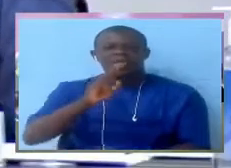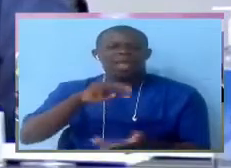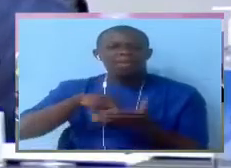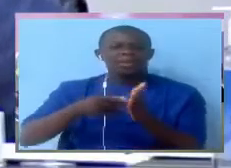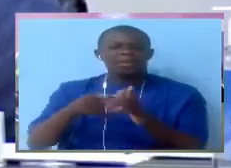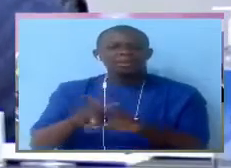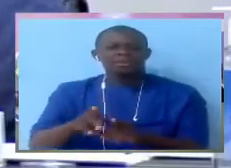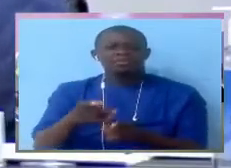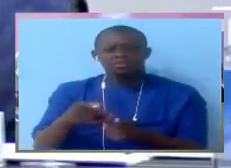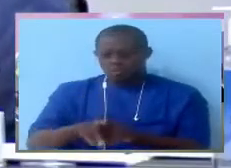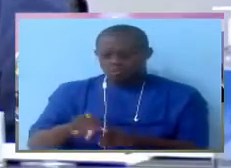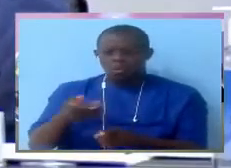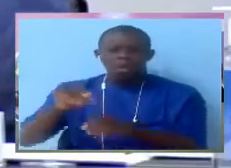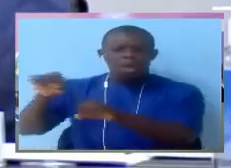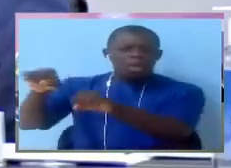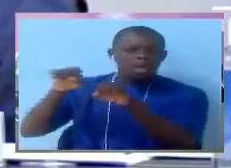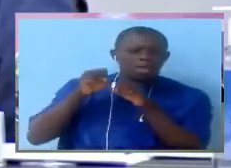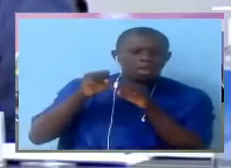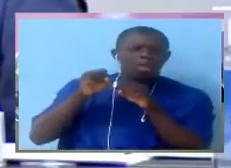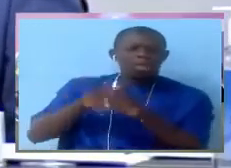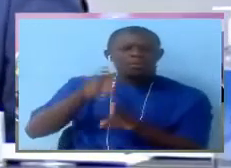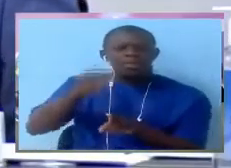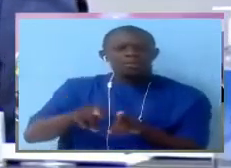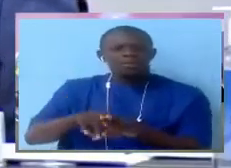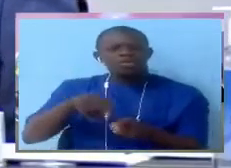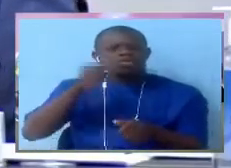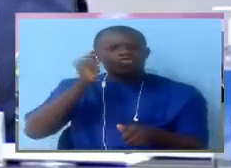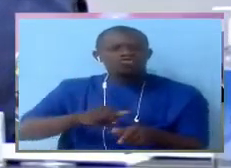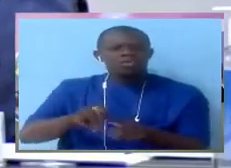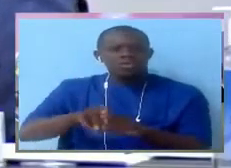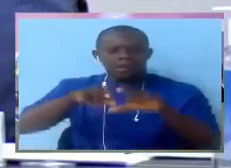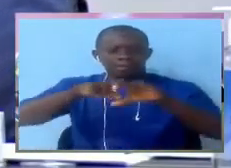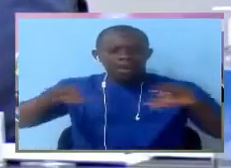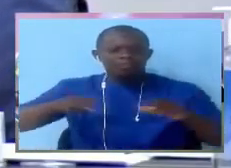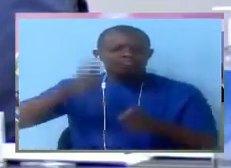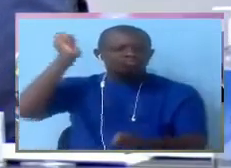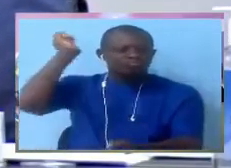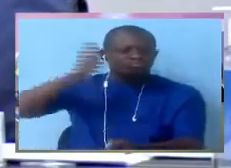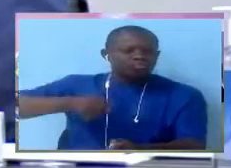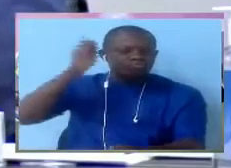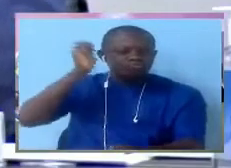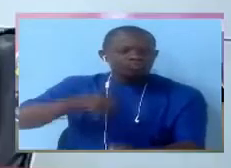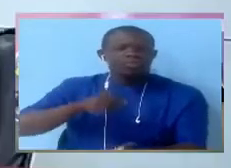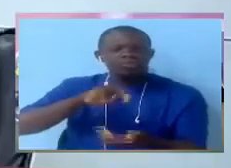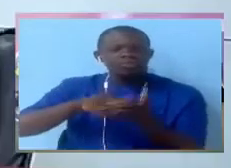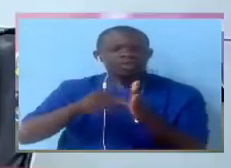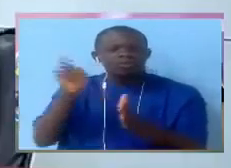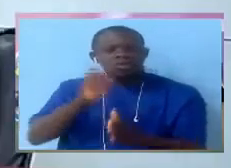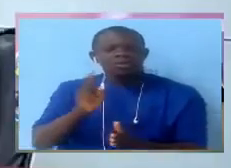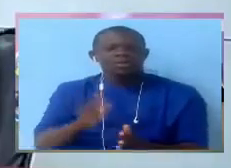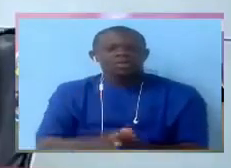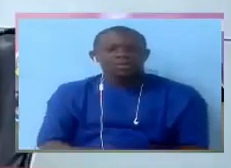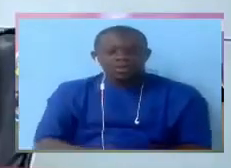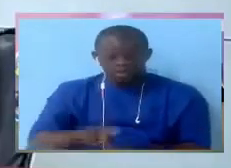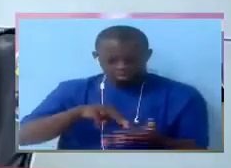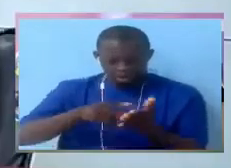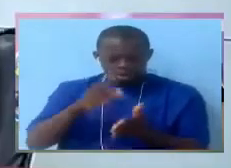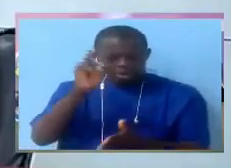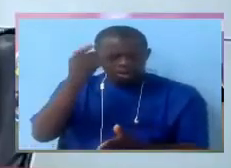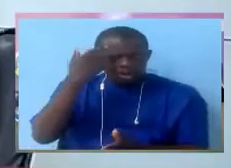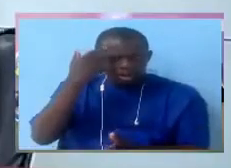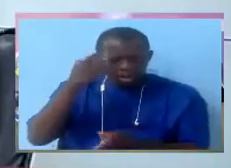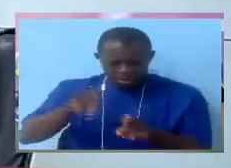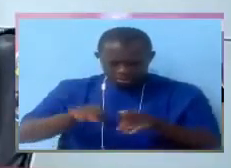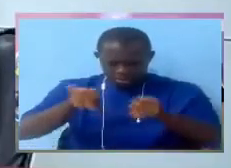person with hose pipes lo tekine bu ne dañu tedal borom ak hose pipe mo ñu tedal ci table they